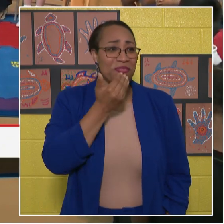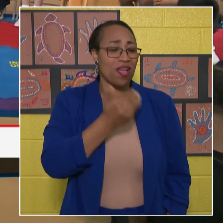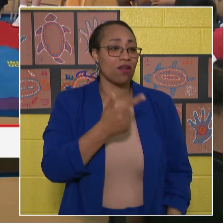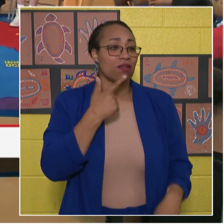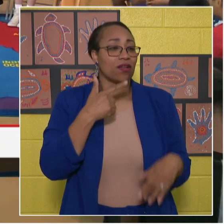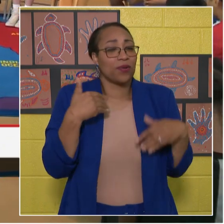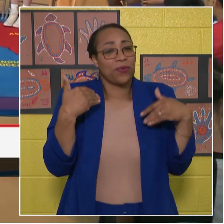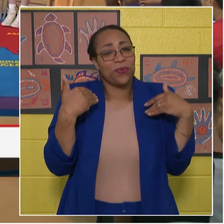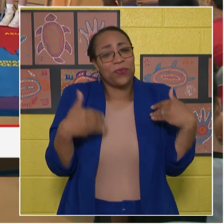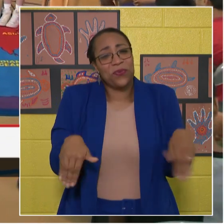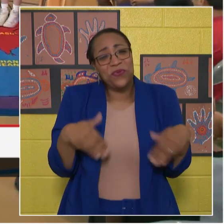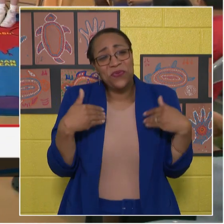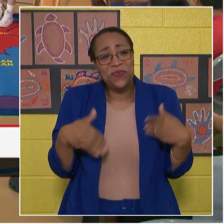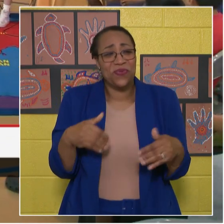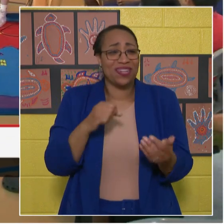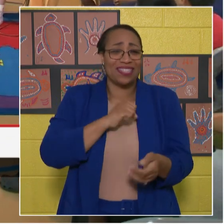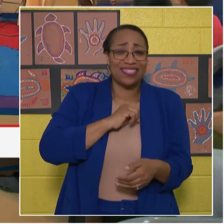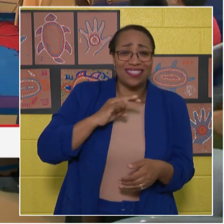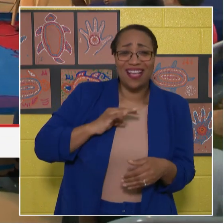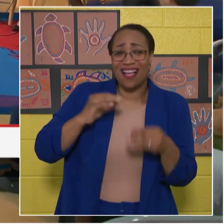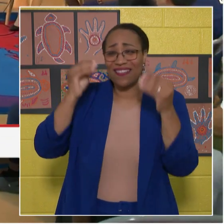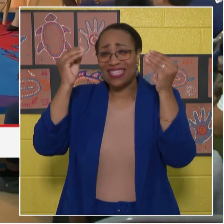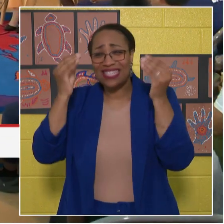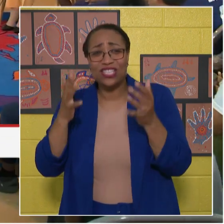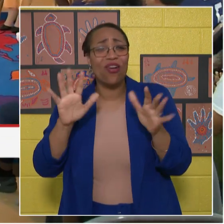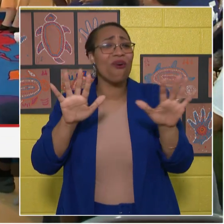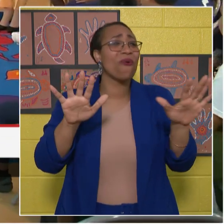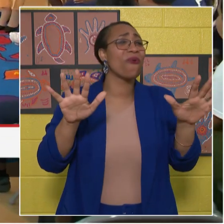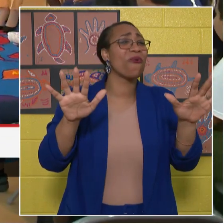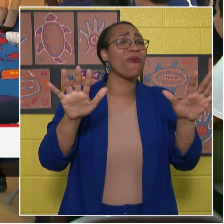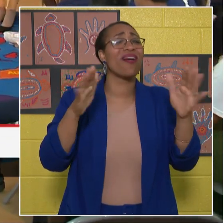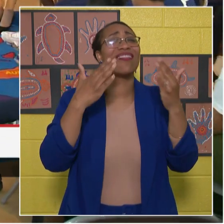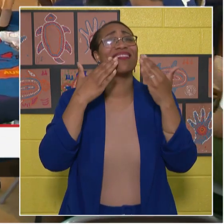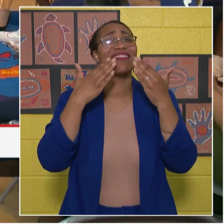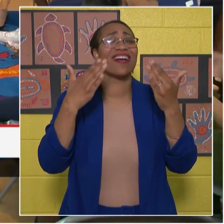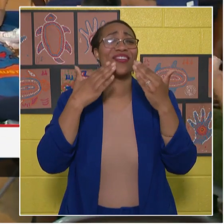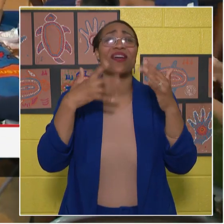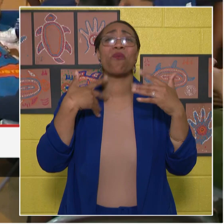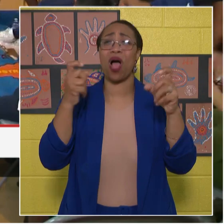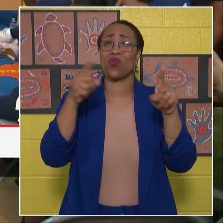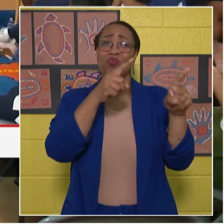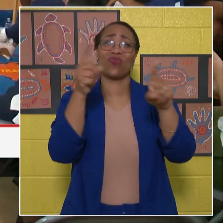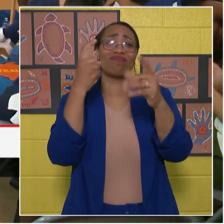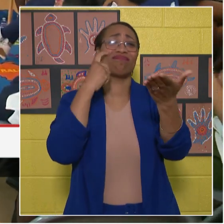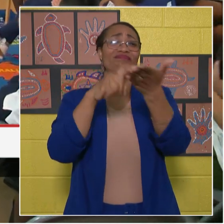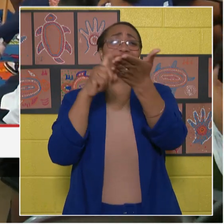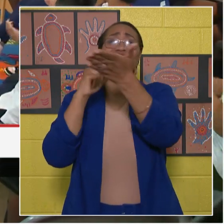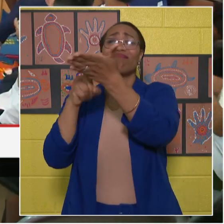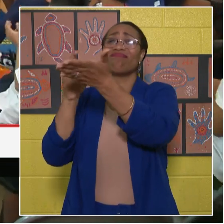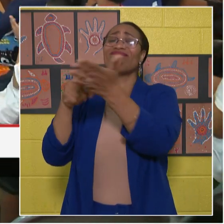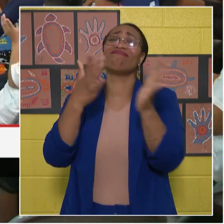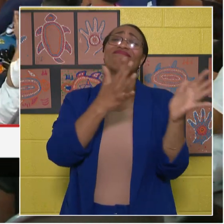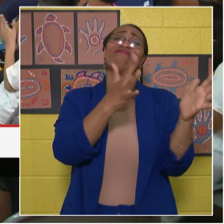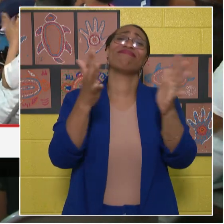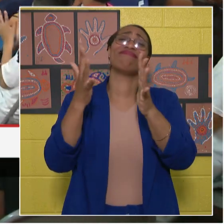at Barnard. Give your teachers and staff a big round of applause.